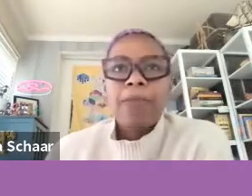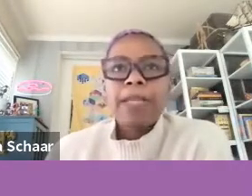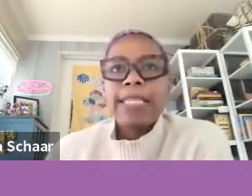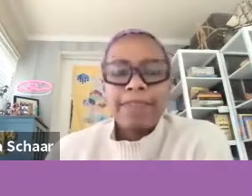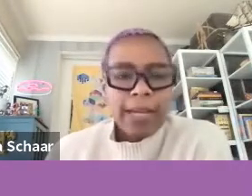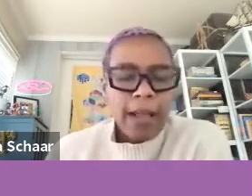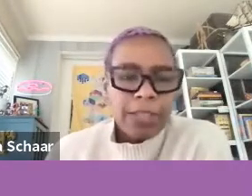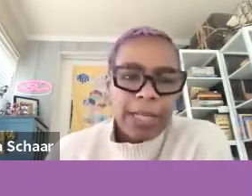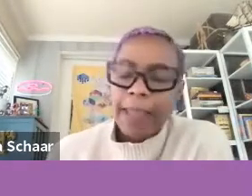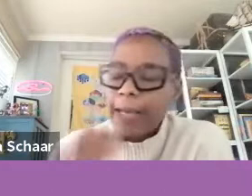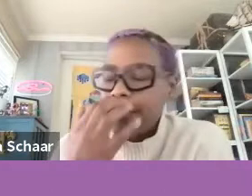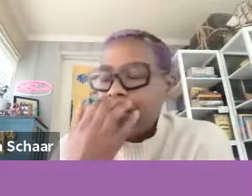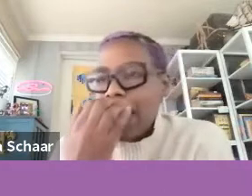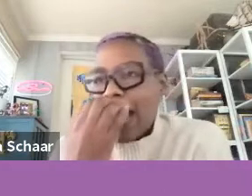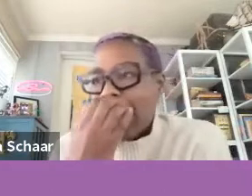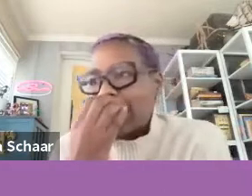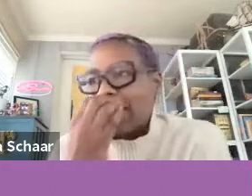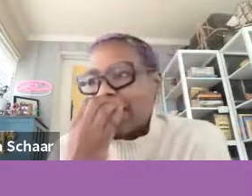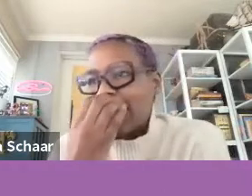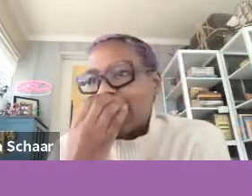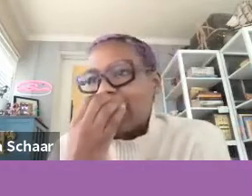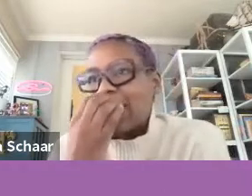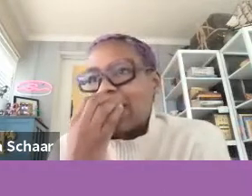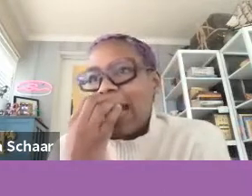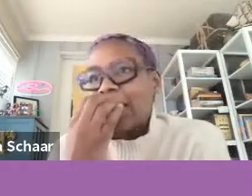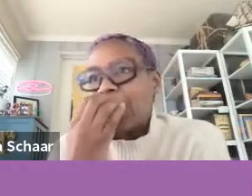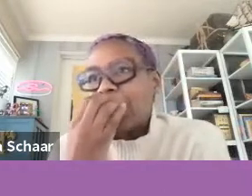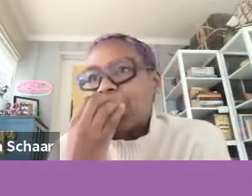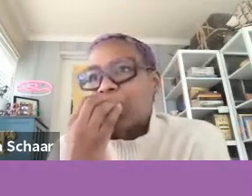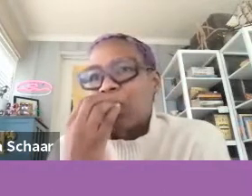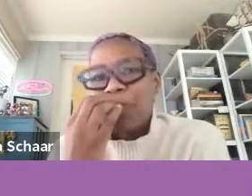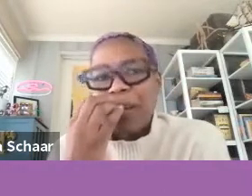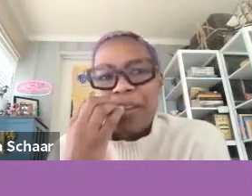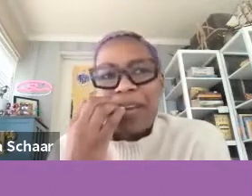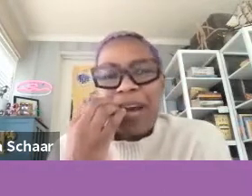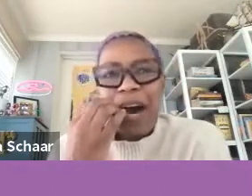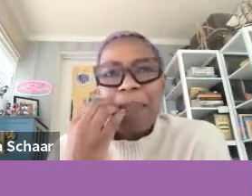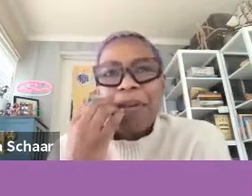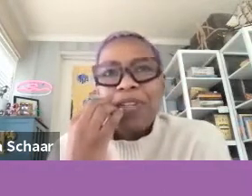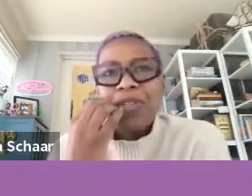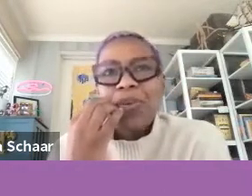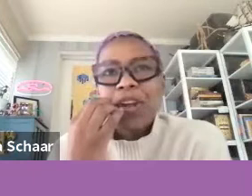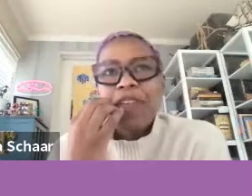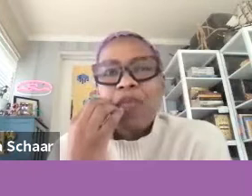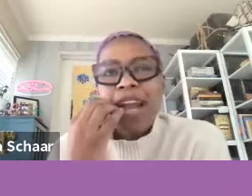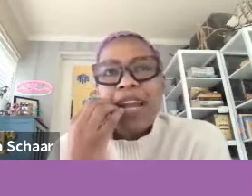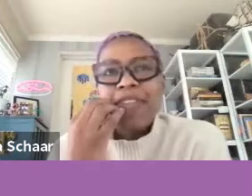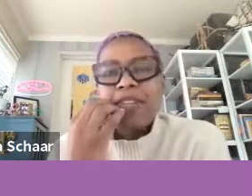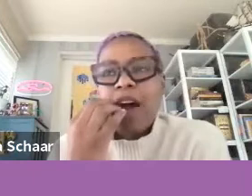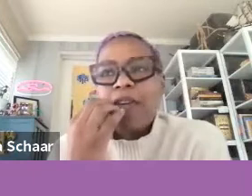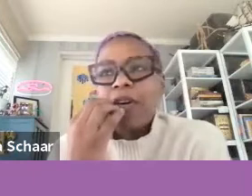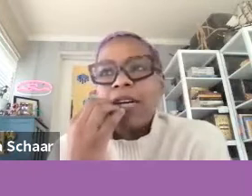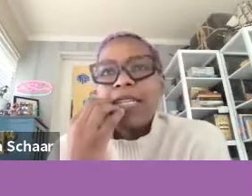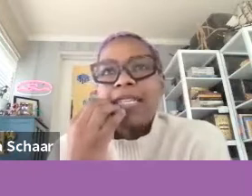think about this idea of technology and ethics. And this idea of a 18-year-old woman sort of writing